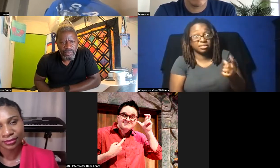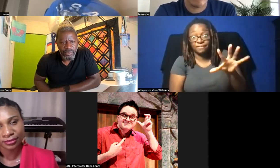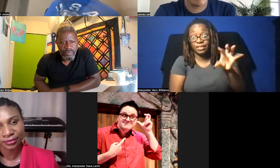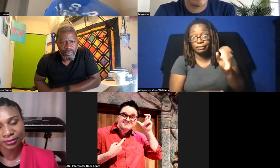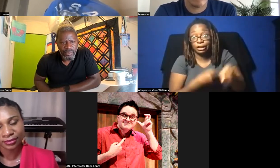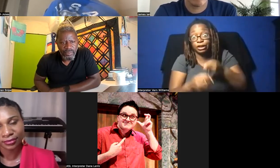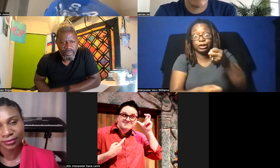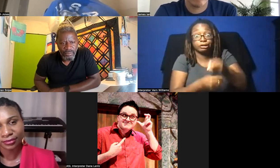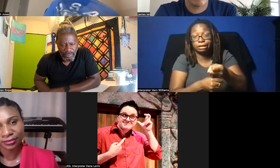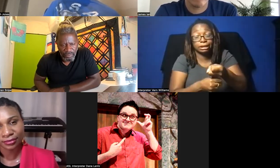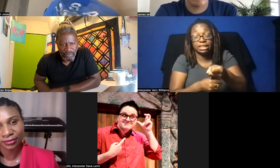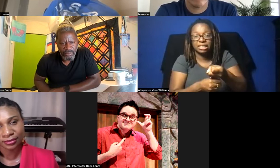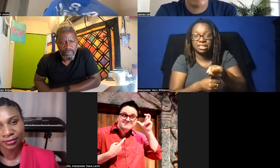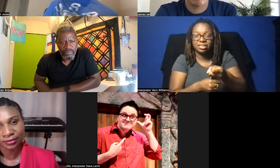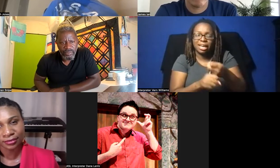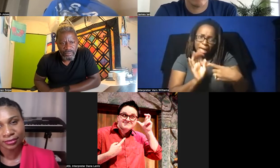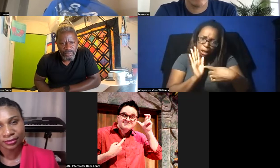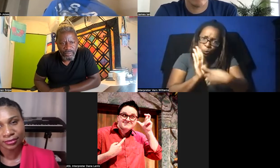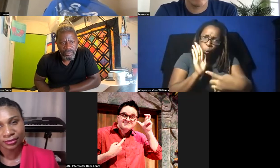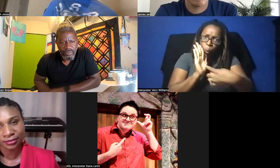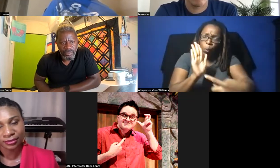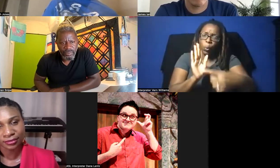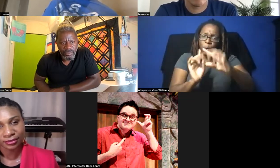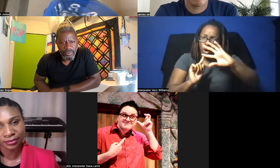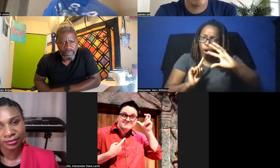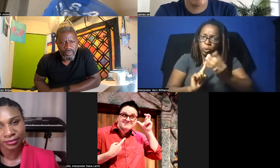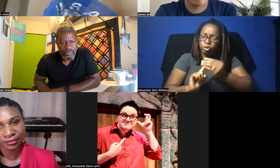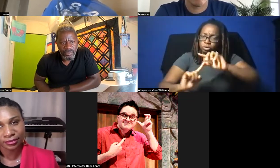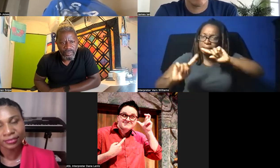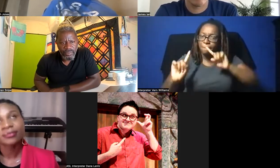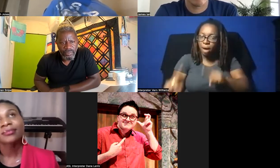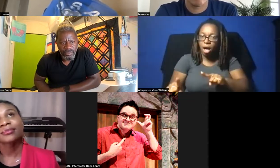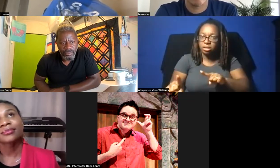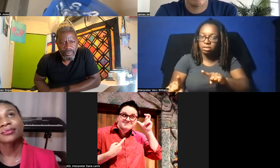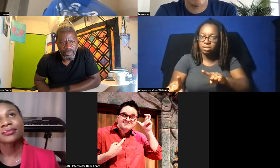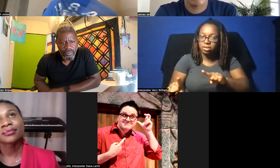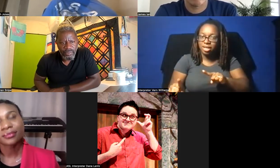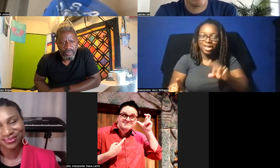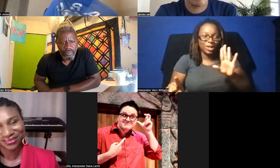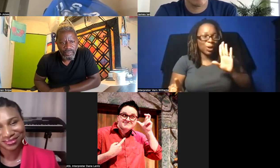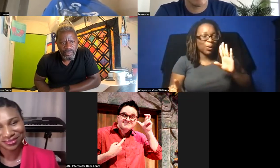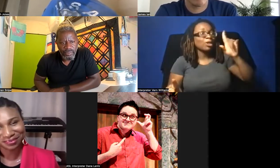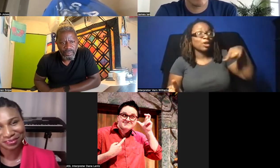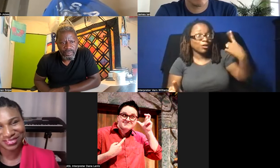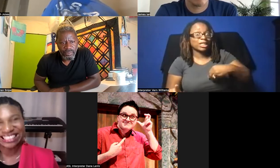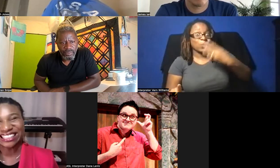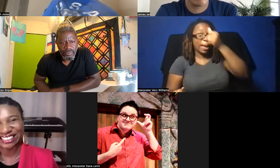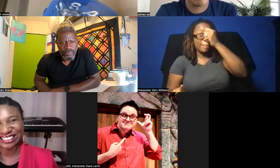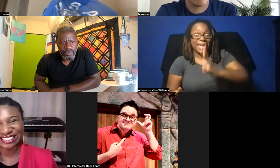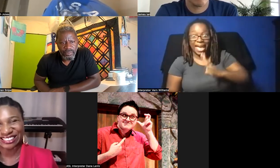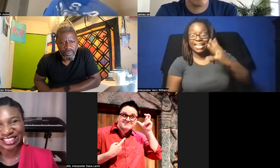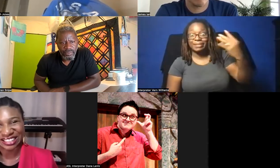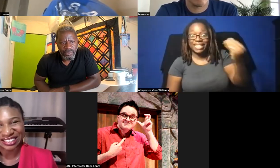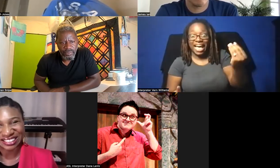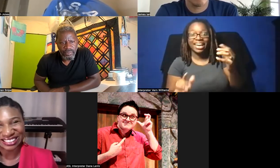were reflexive and cultural responses to, okay, the crazy white man is outside. How can